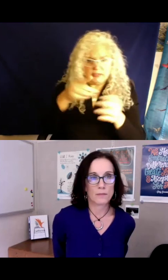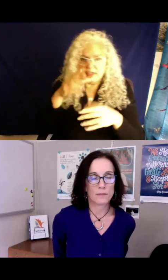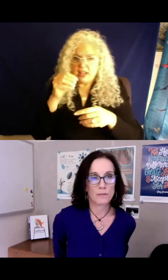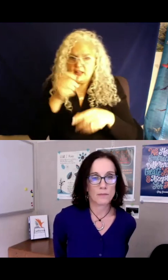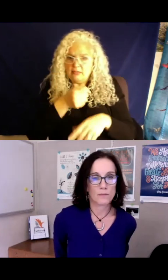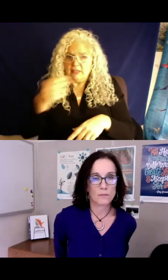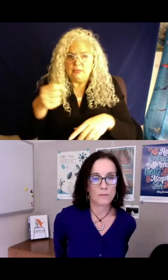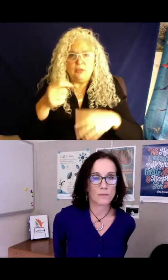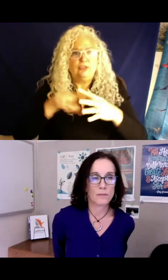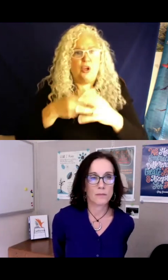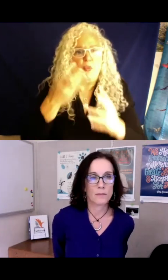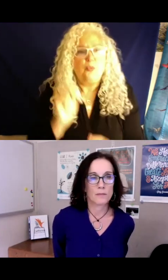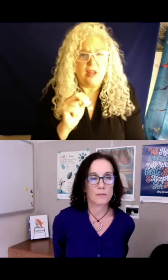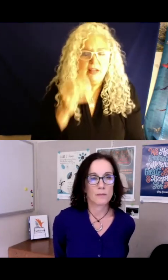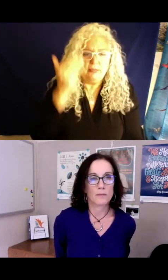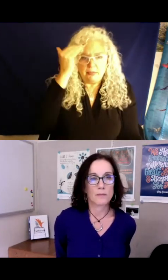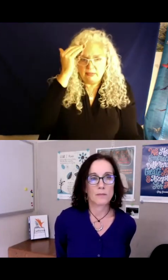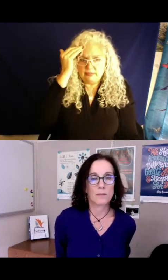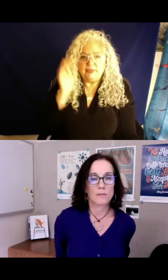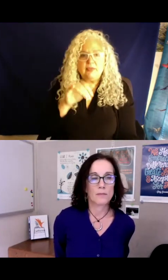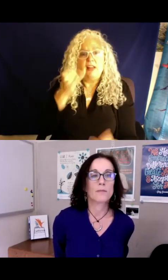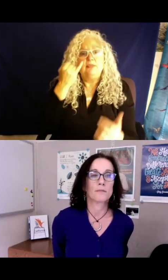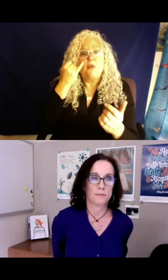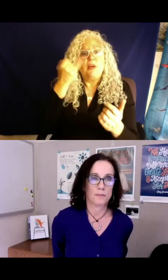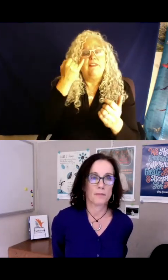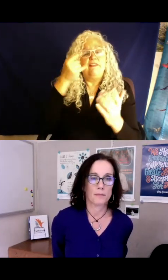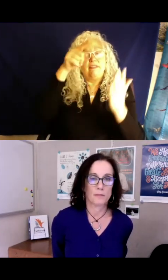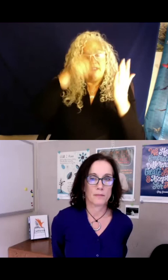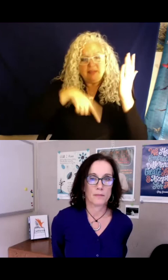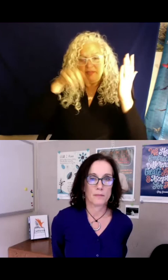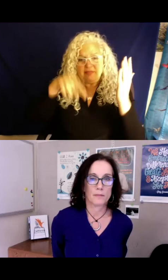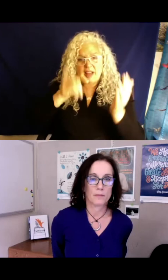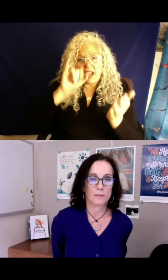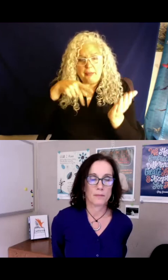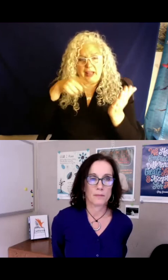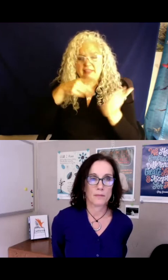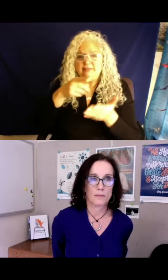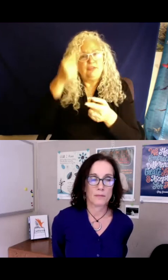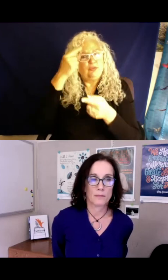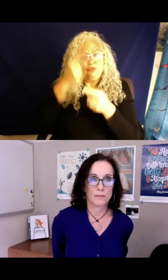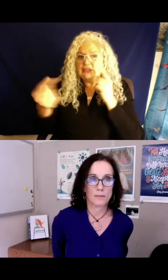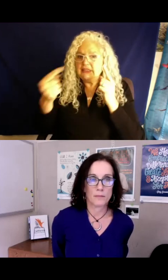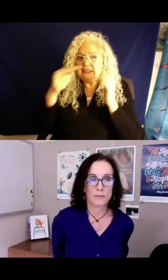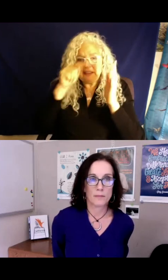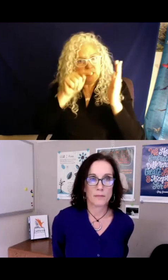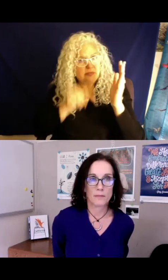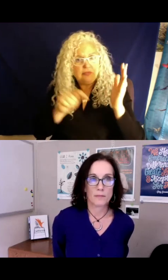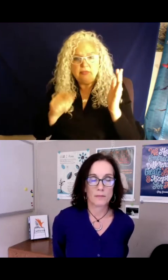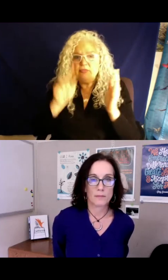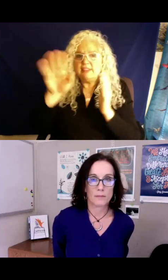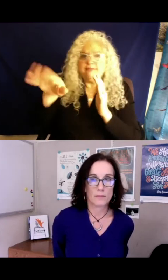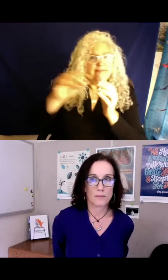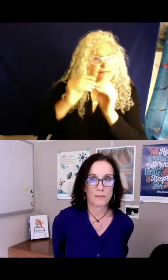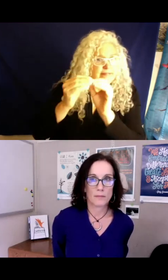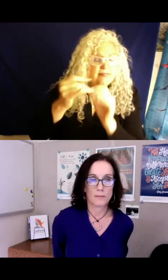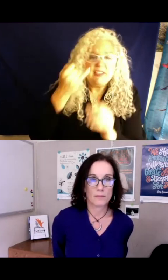you just want to make sure that the dates of the service and the placement are correct and everybody is on the same page. If you look at the